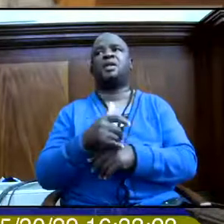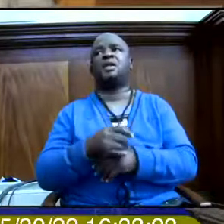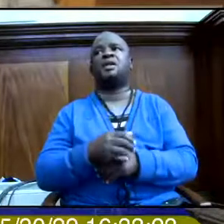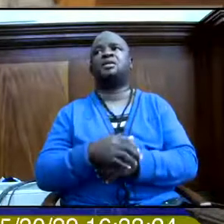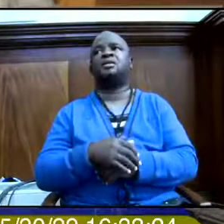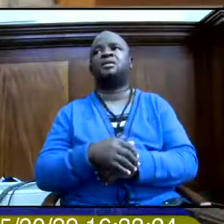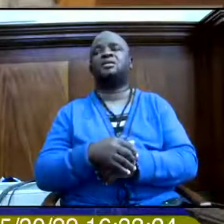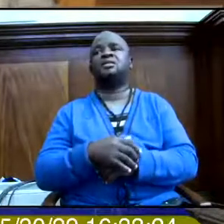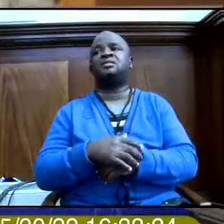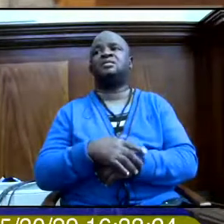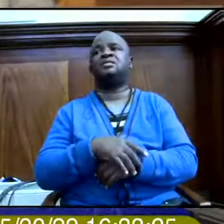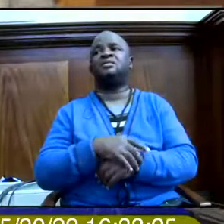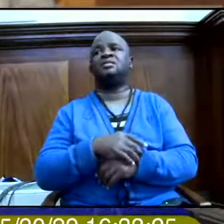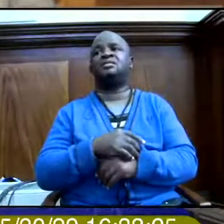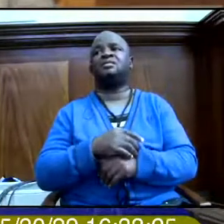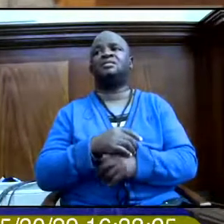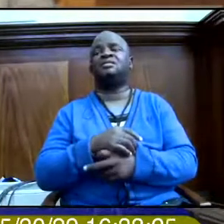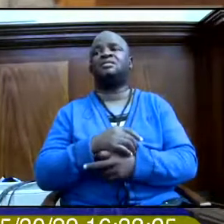just like that